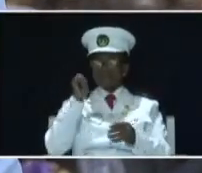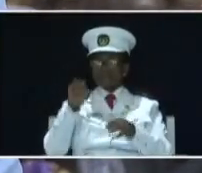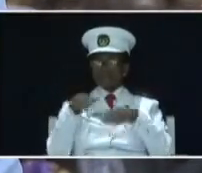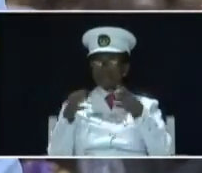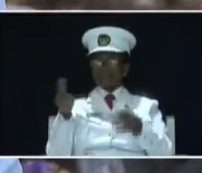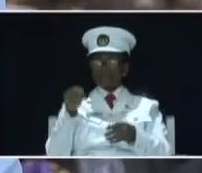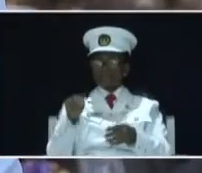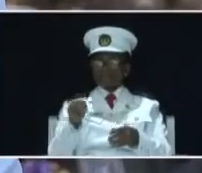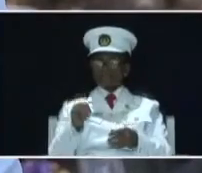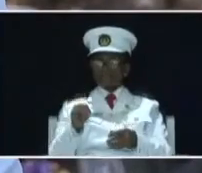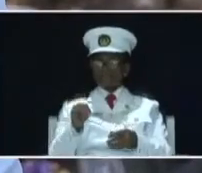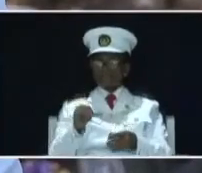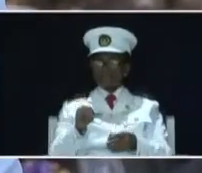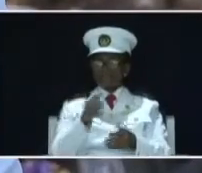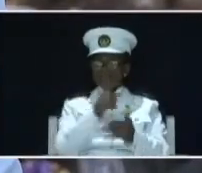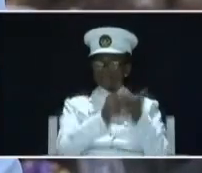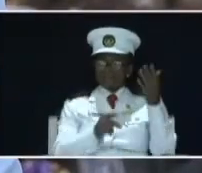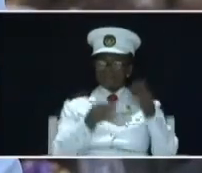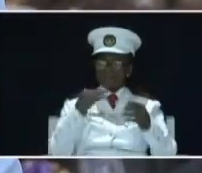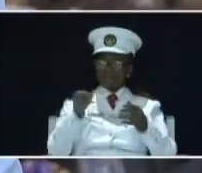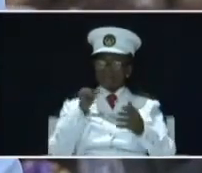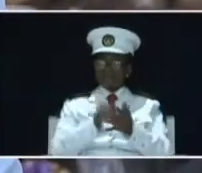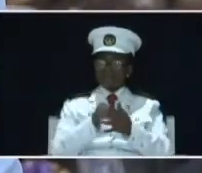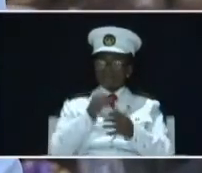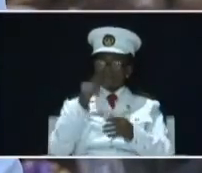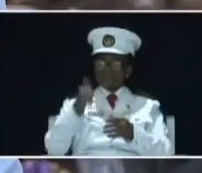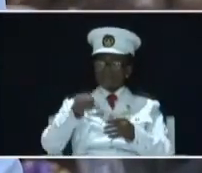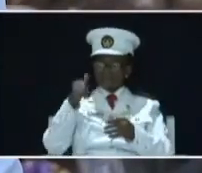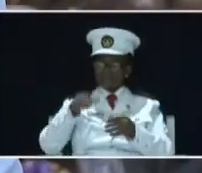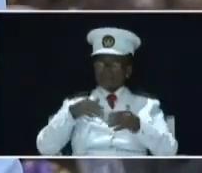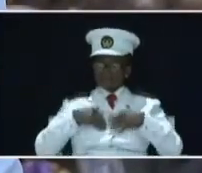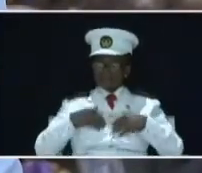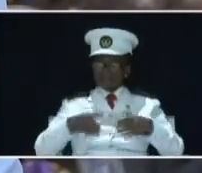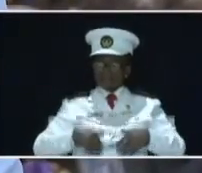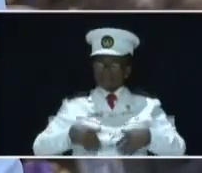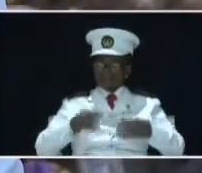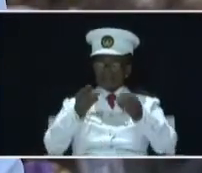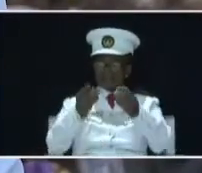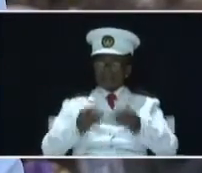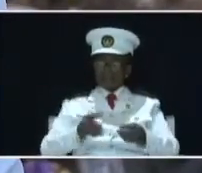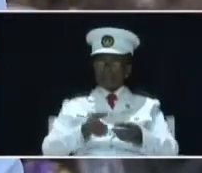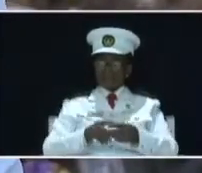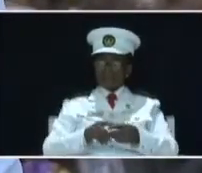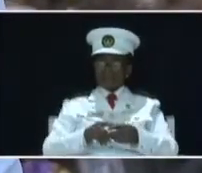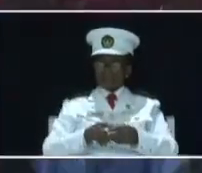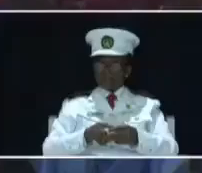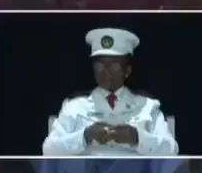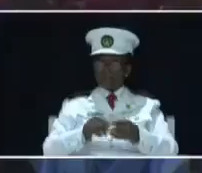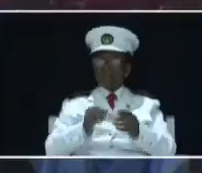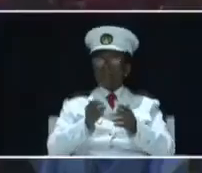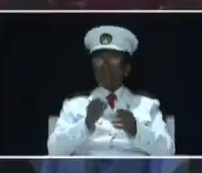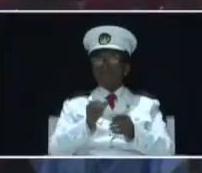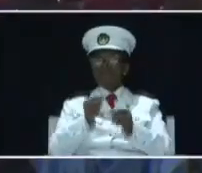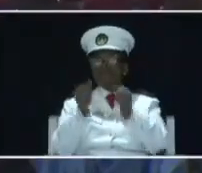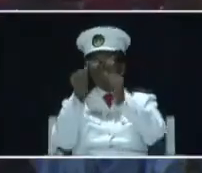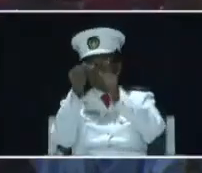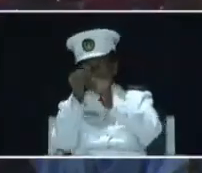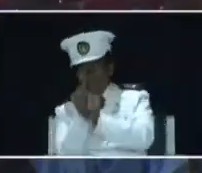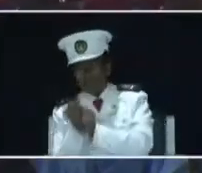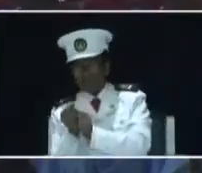Anybody trying to arrest your progress, the fire of God will deal with him.